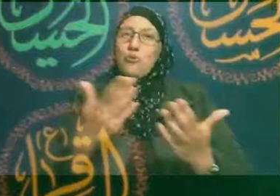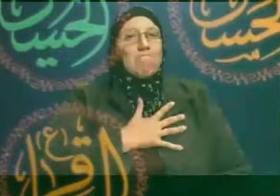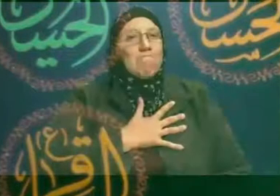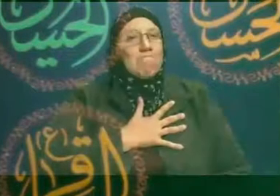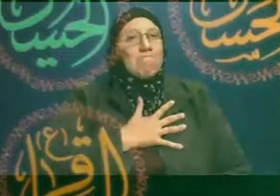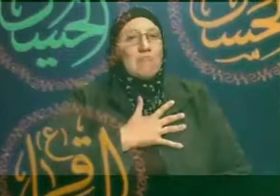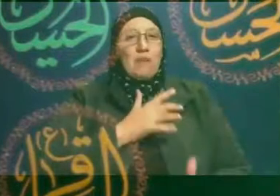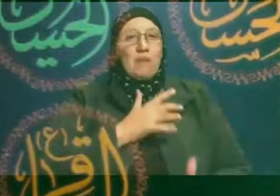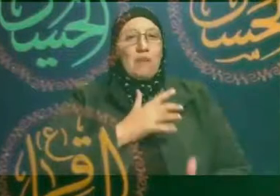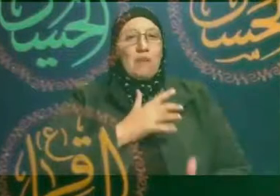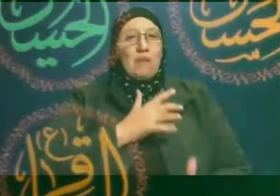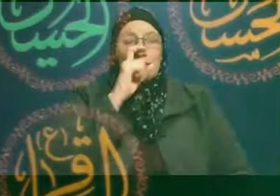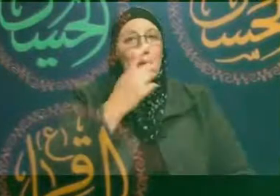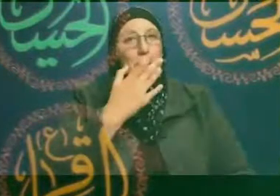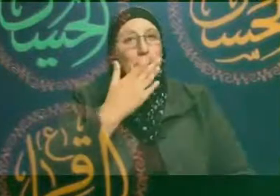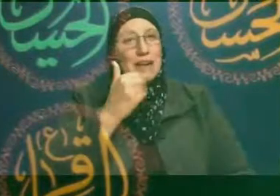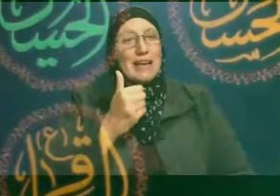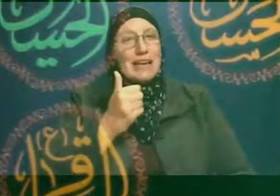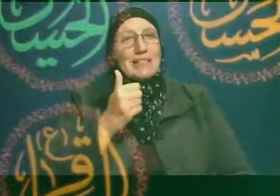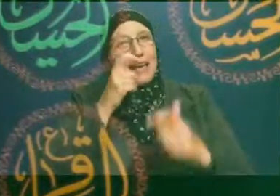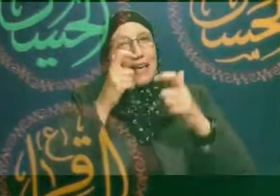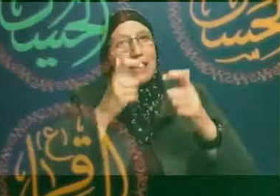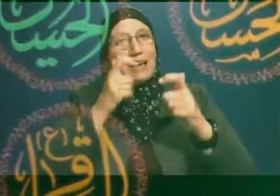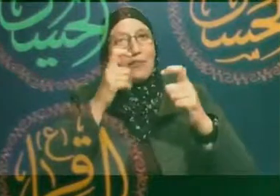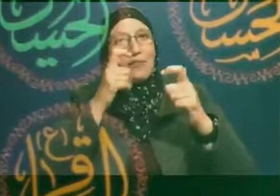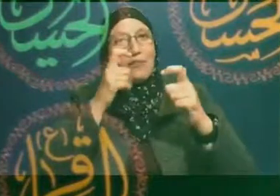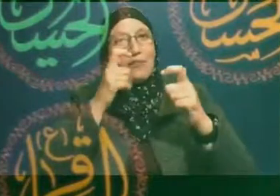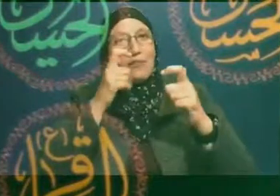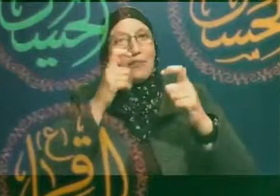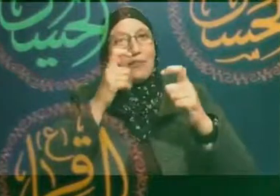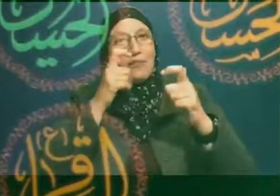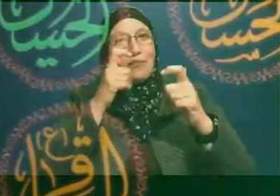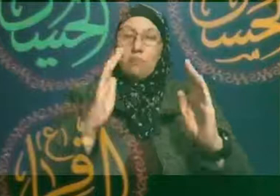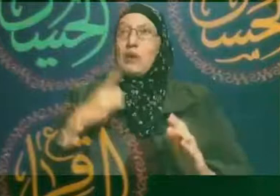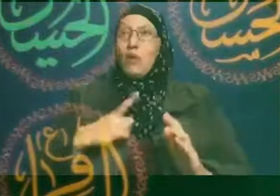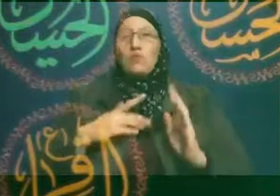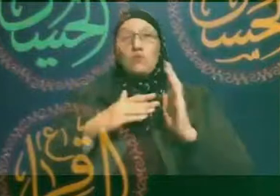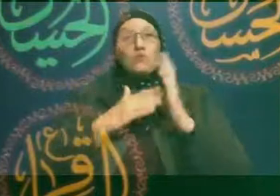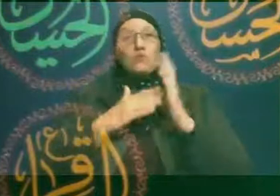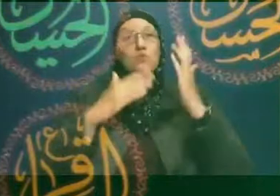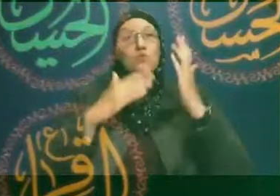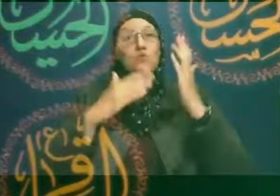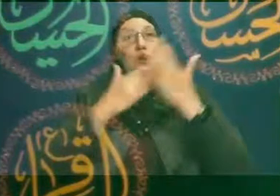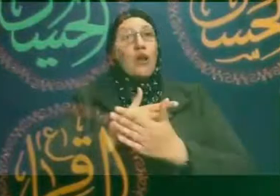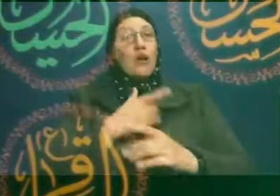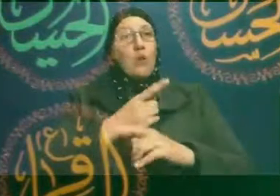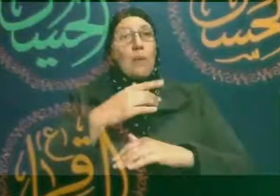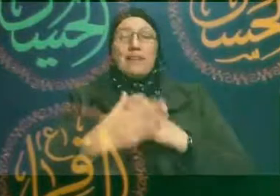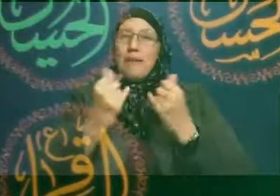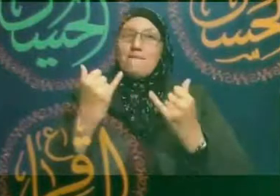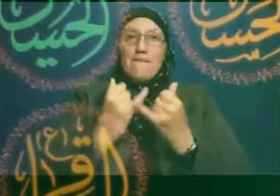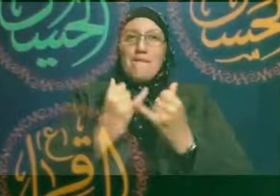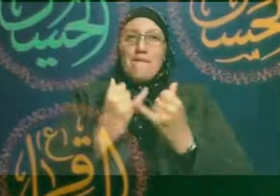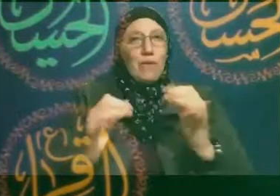kind attention because tonight I have something very special to share with you. See, when we hear about the holy months